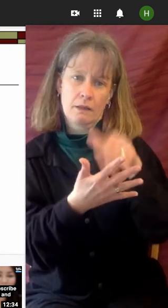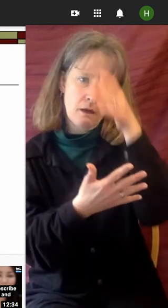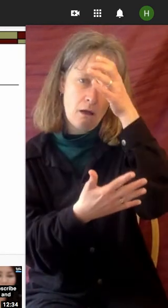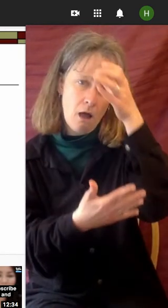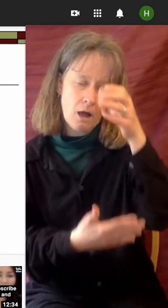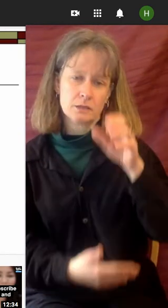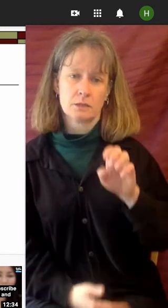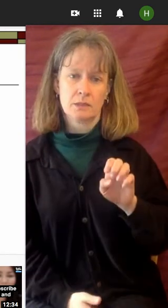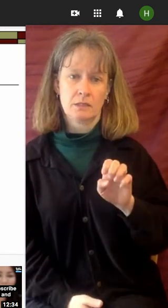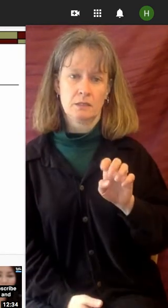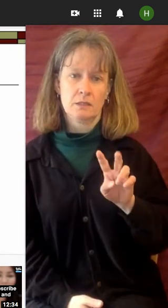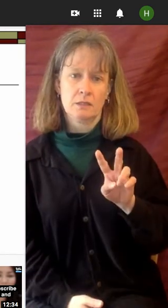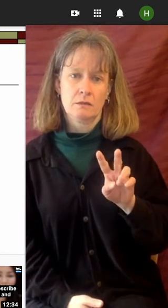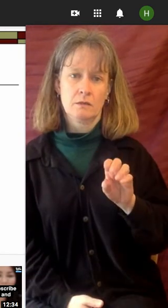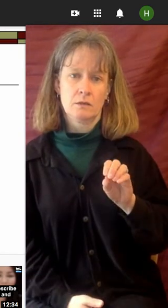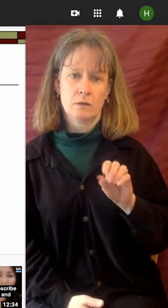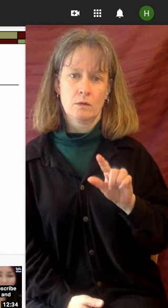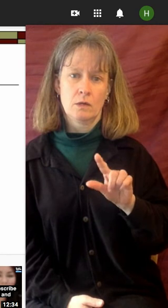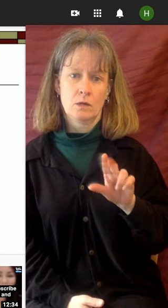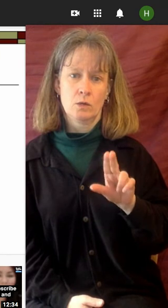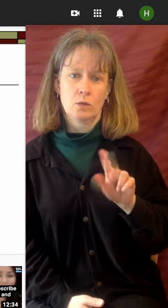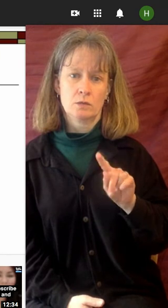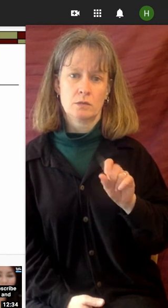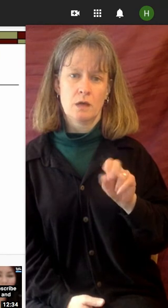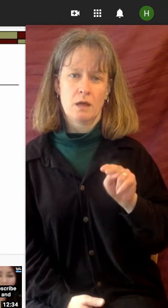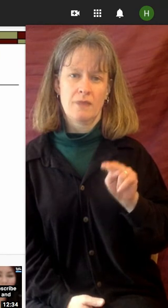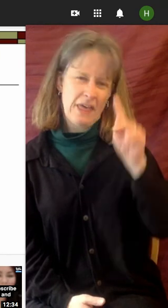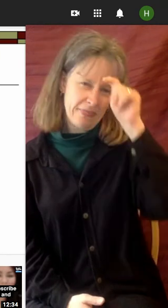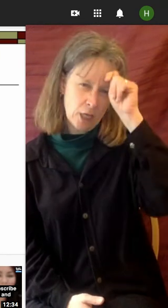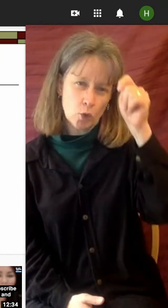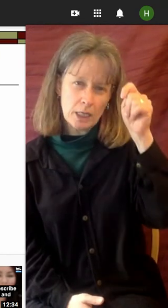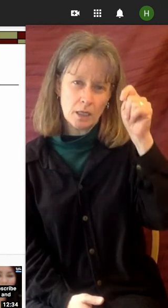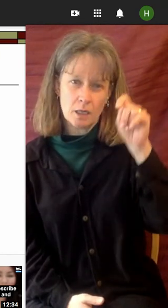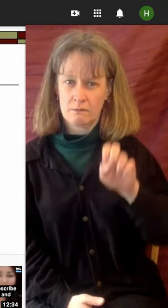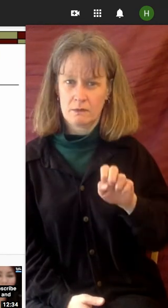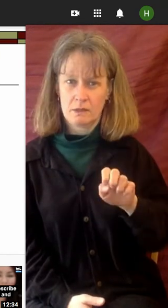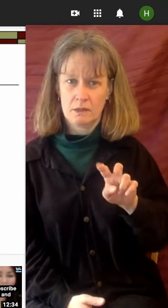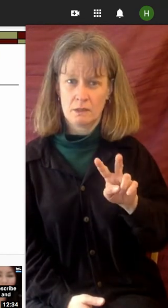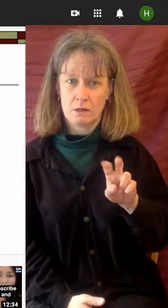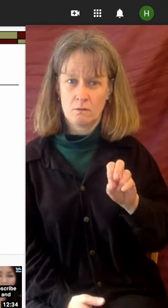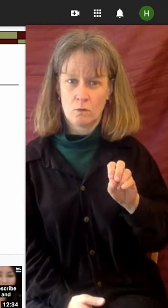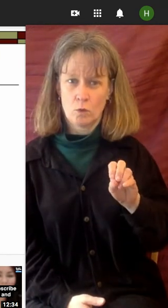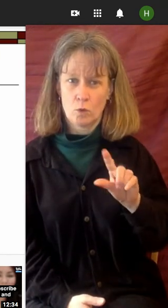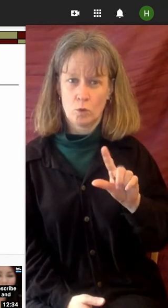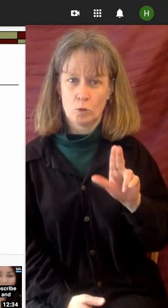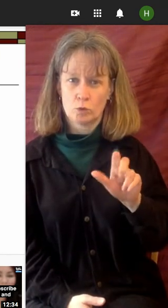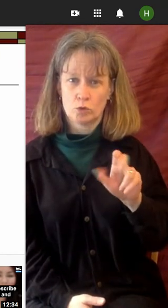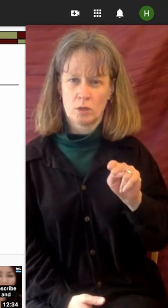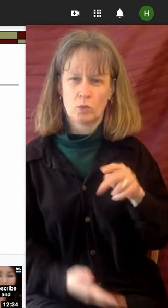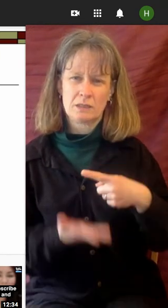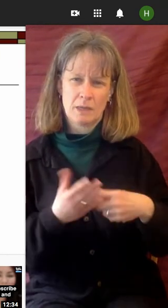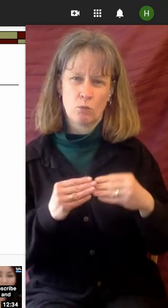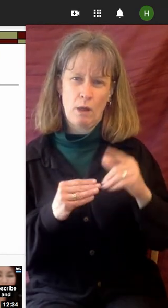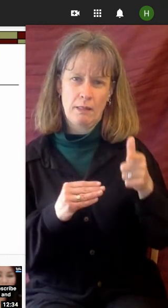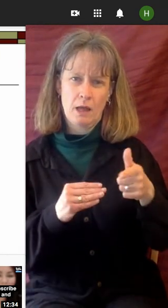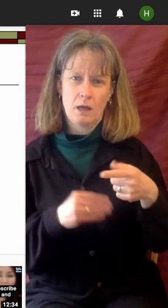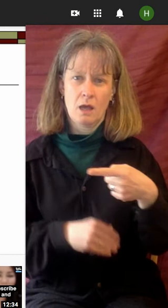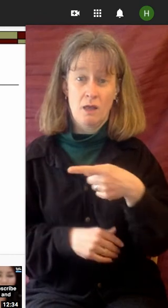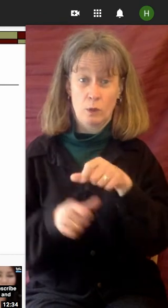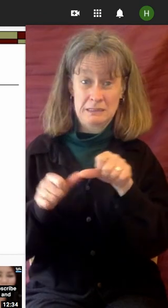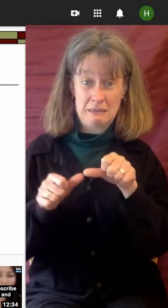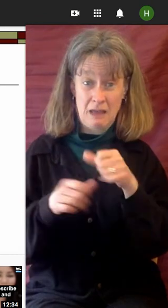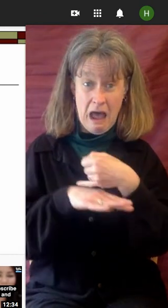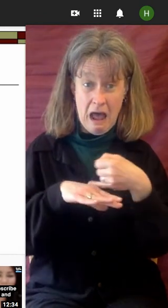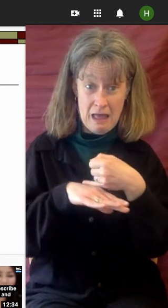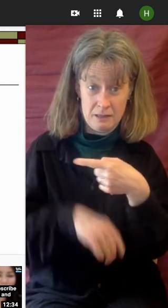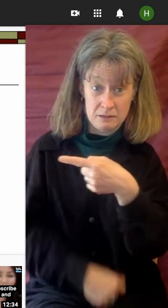talk about this later on, but a lot of these islands, they're called the